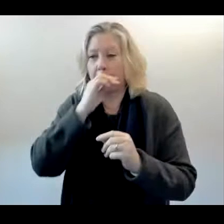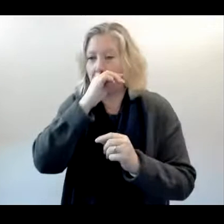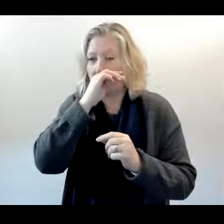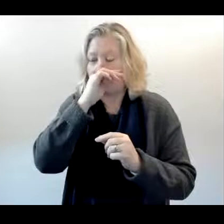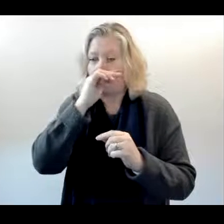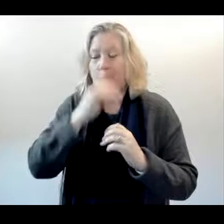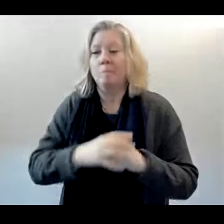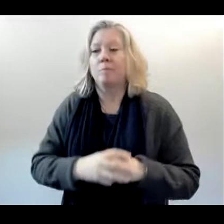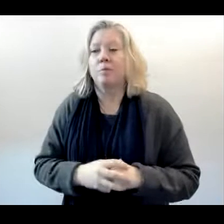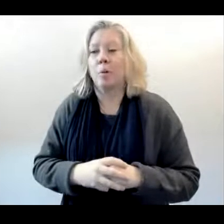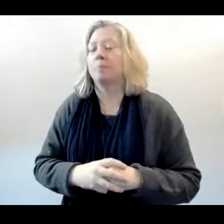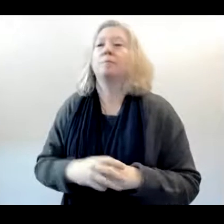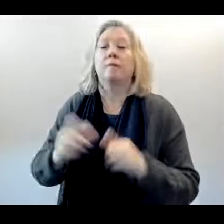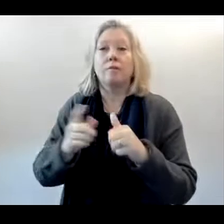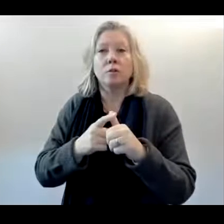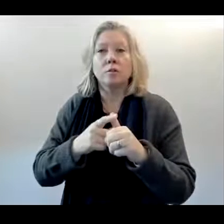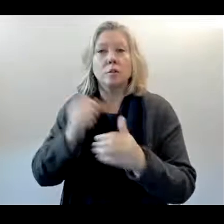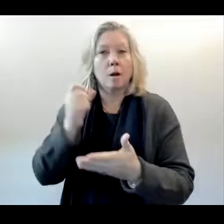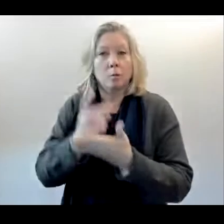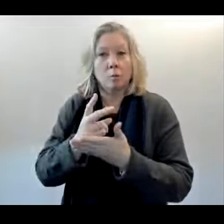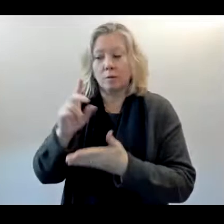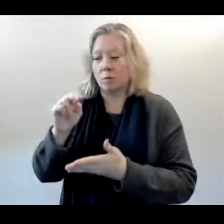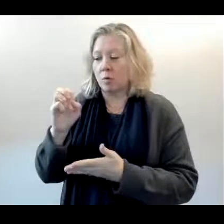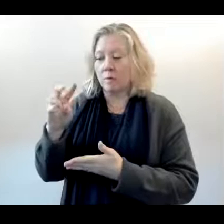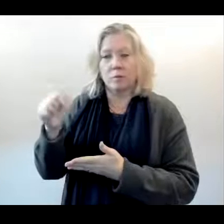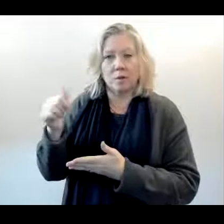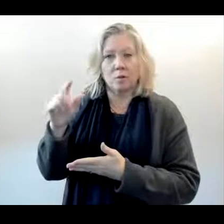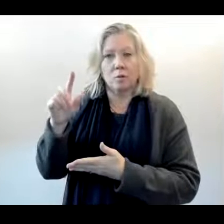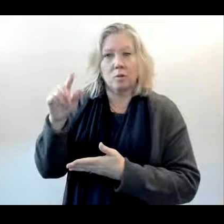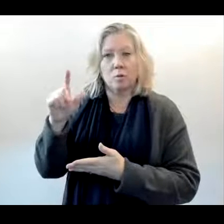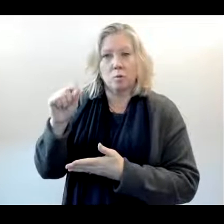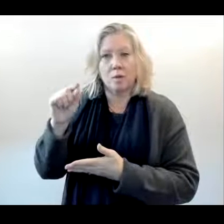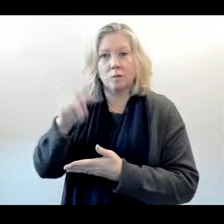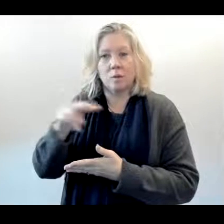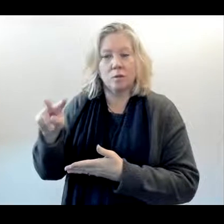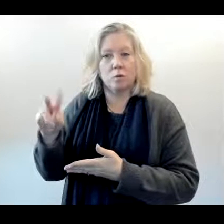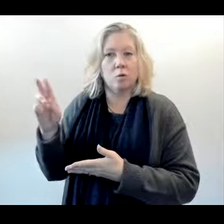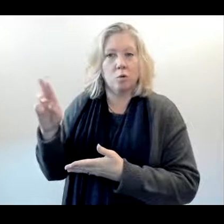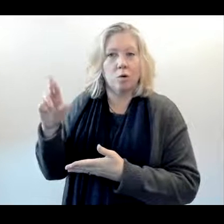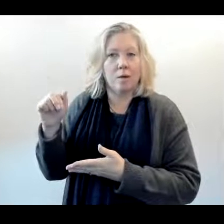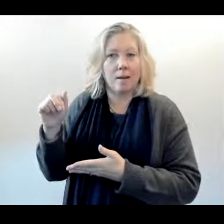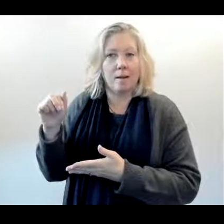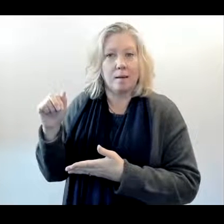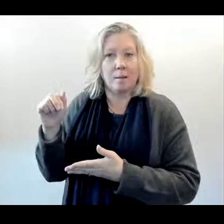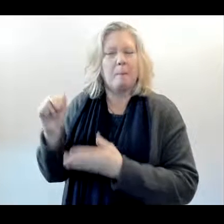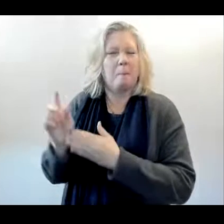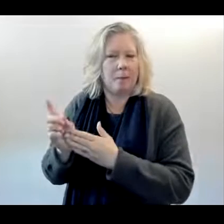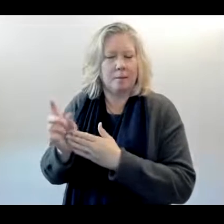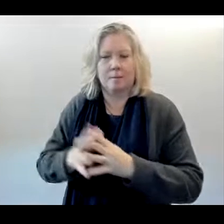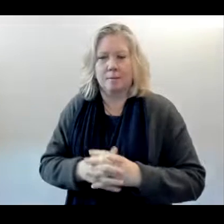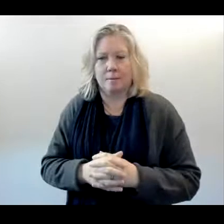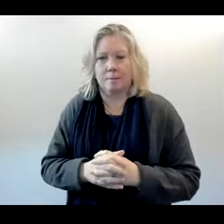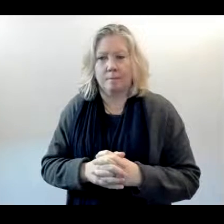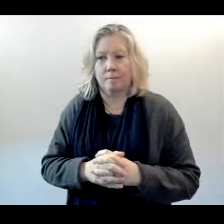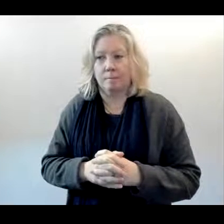of business is approval of the November 10th, 2022 regular URA board meeting minutes. Do we